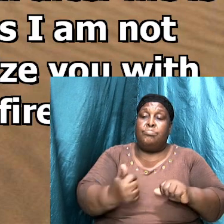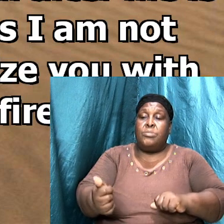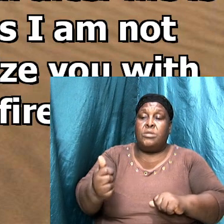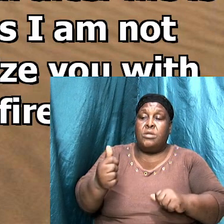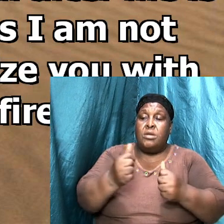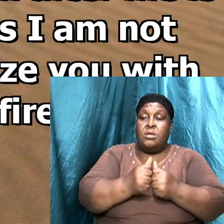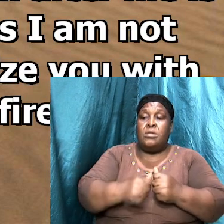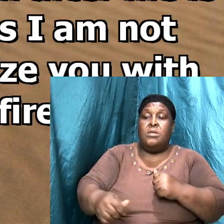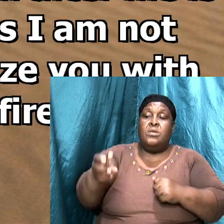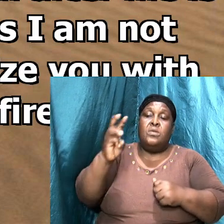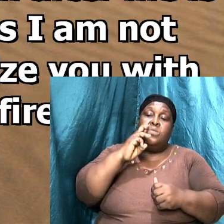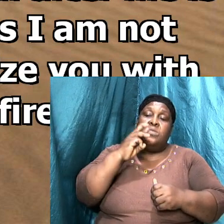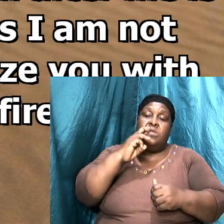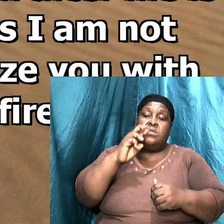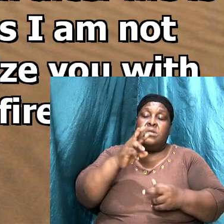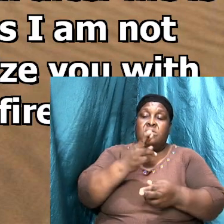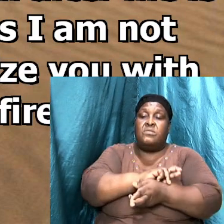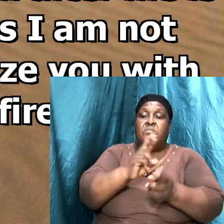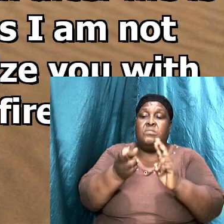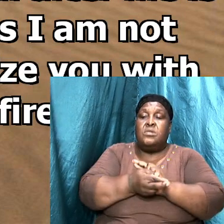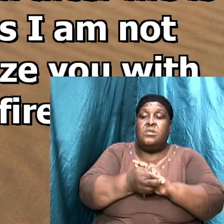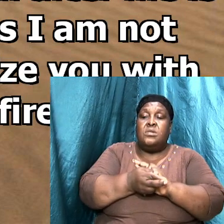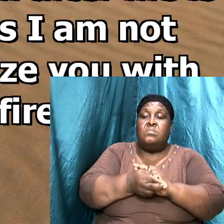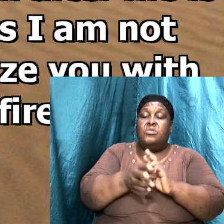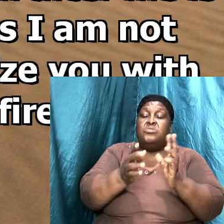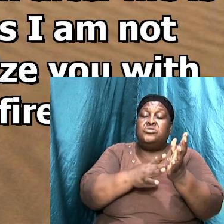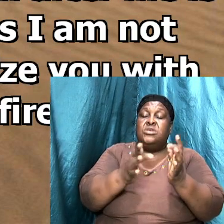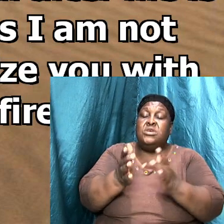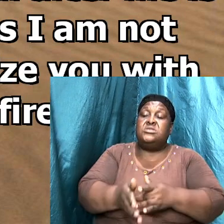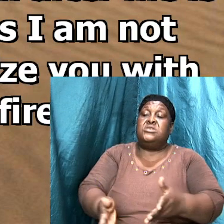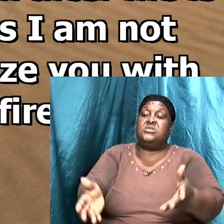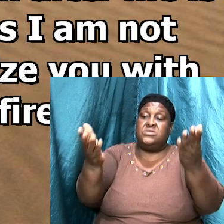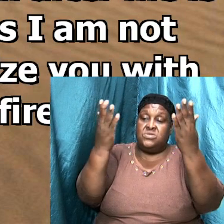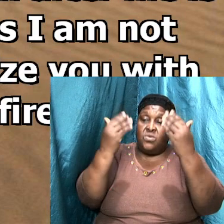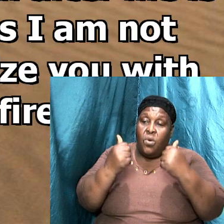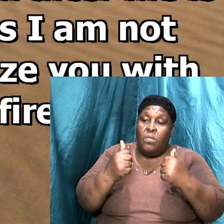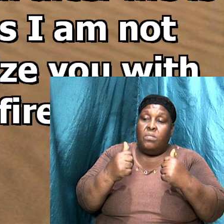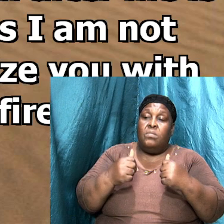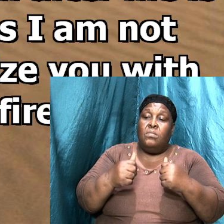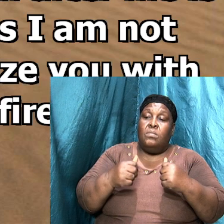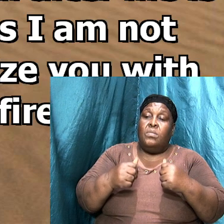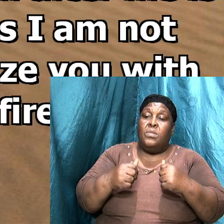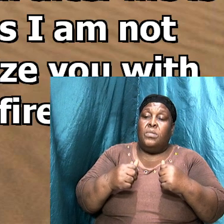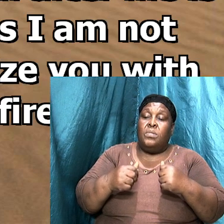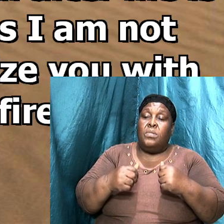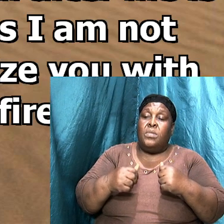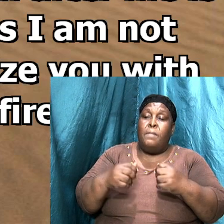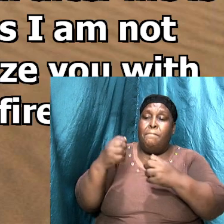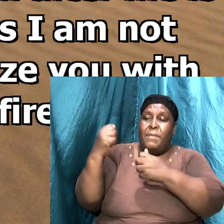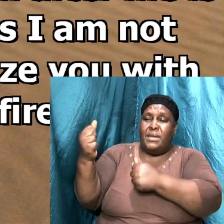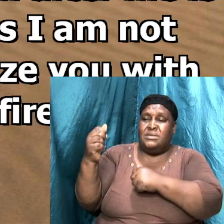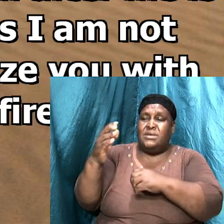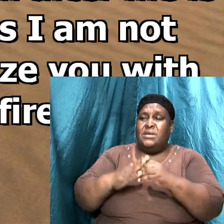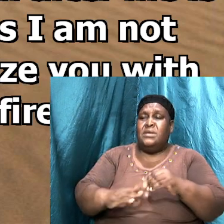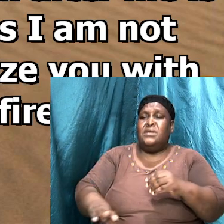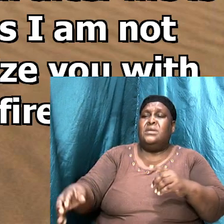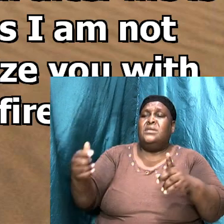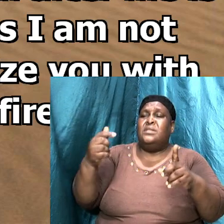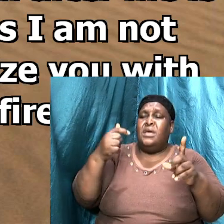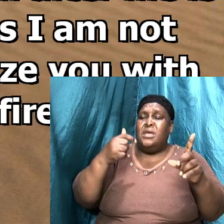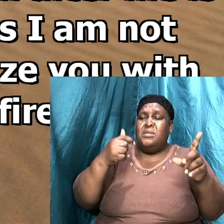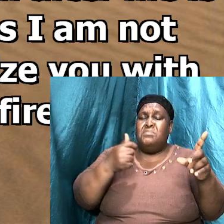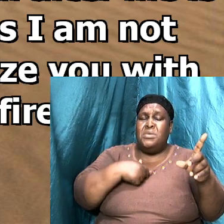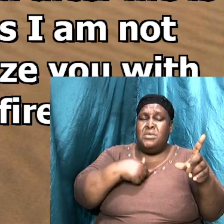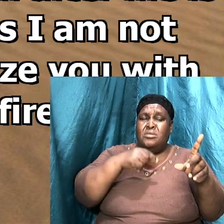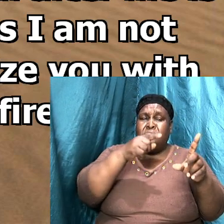cometh after me is mightier than I who choose I'm not worthy to bear he shall baptize you with the Holy